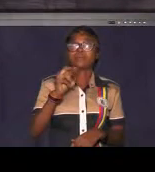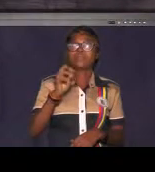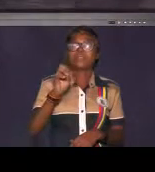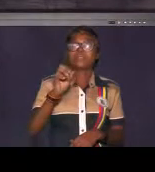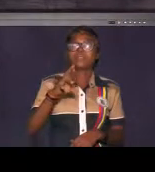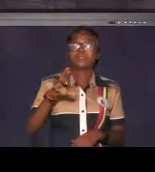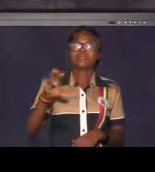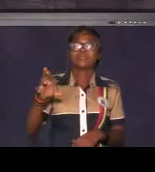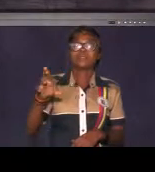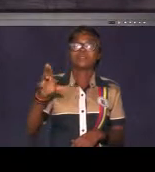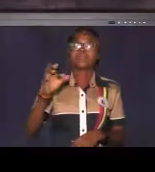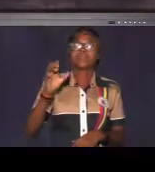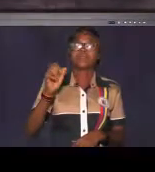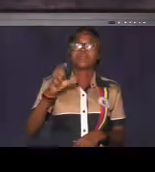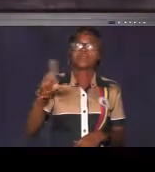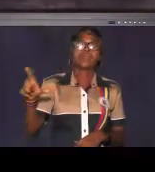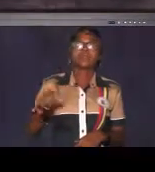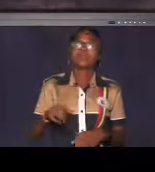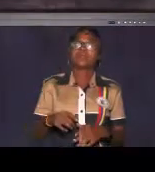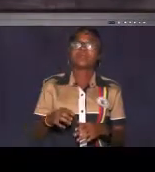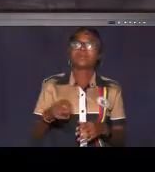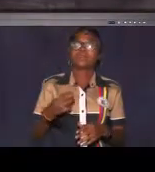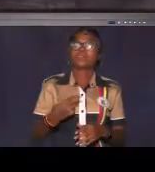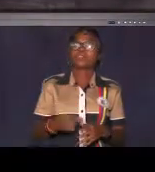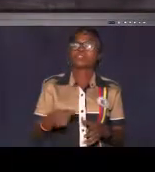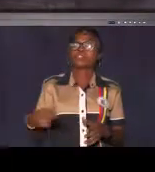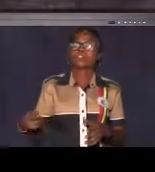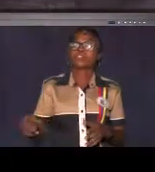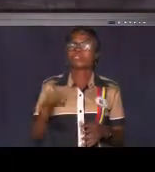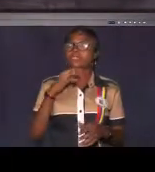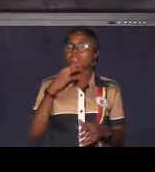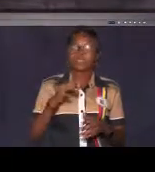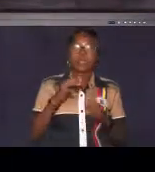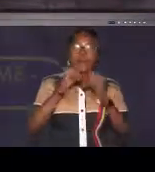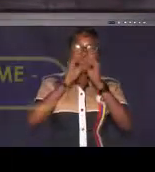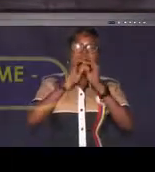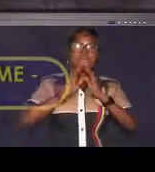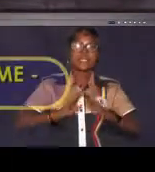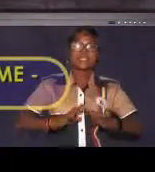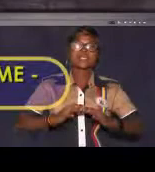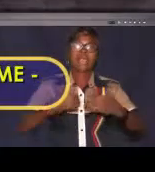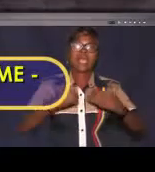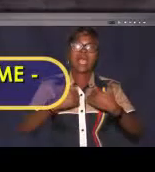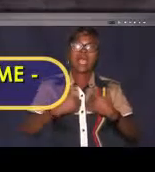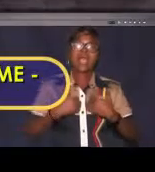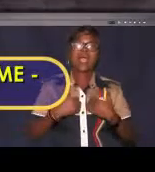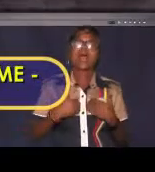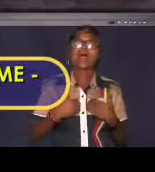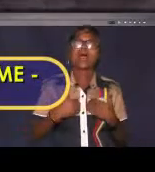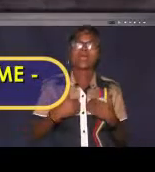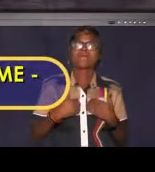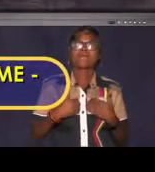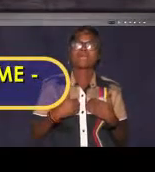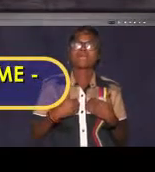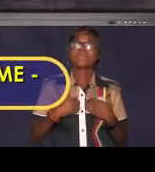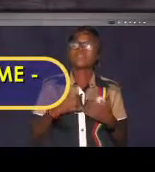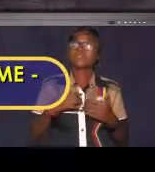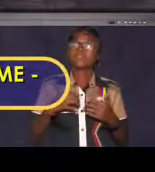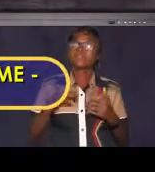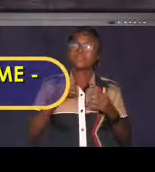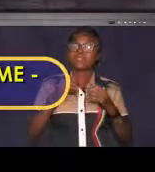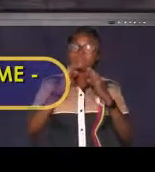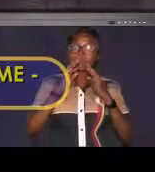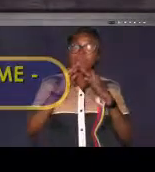those mineral resources are blessing from God. It's not that every country or all countries in the